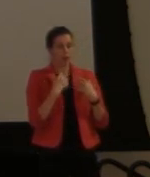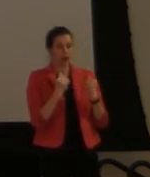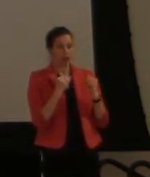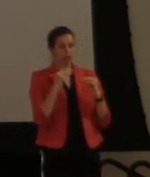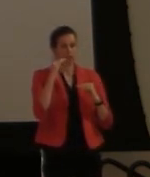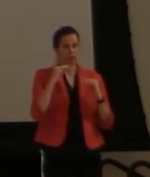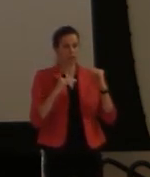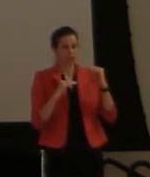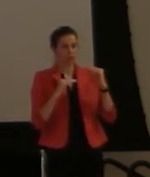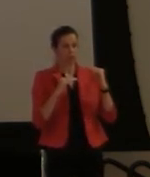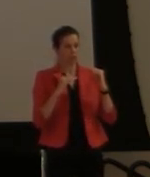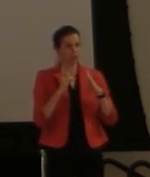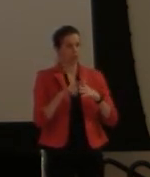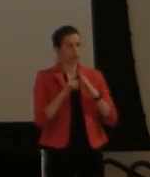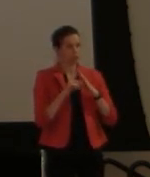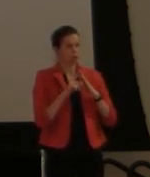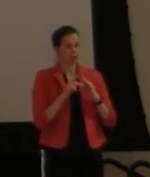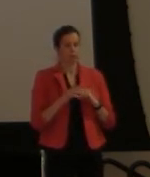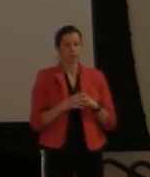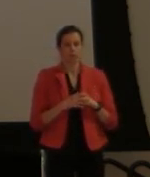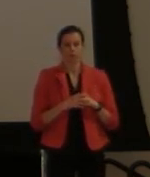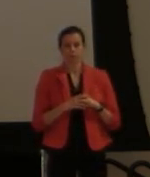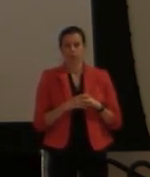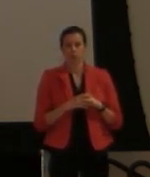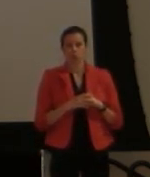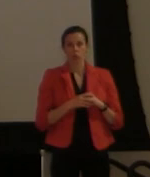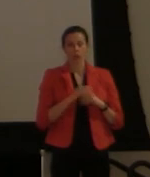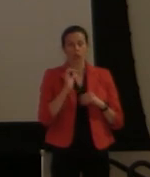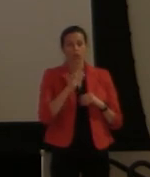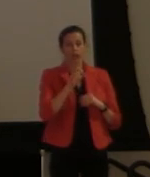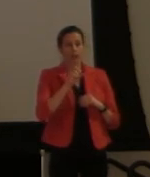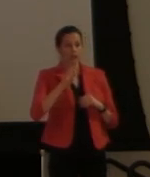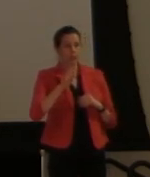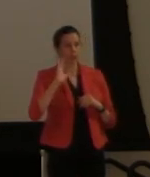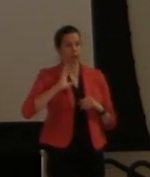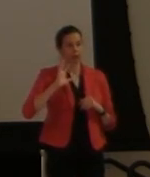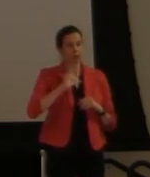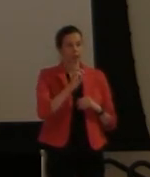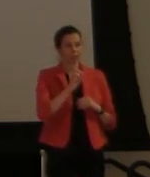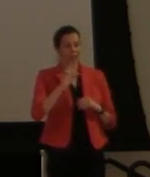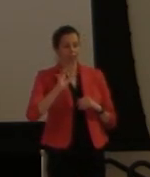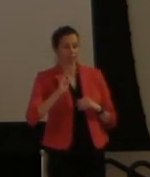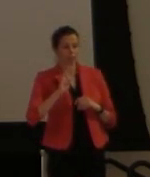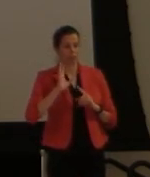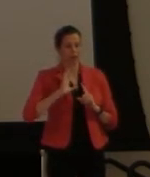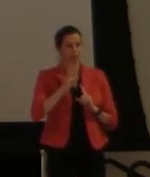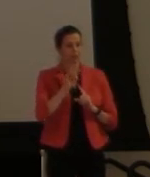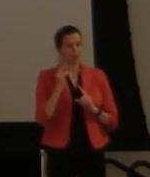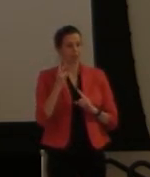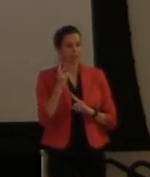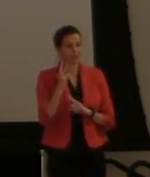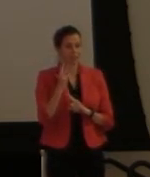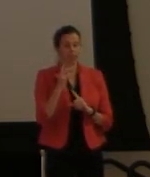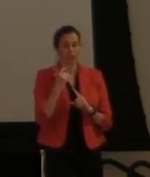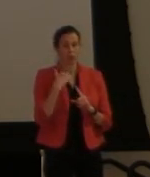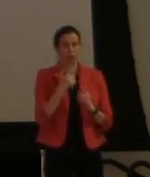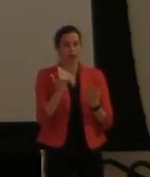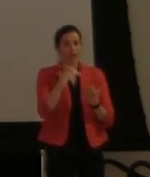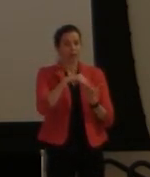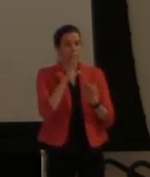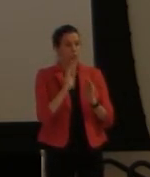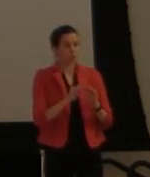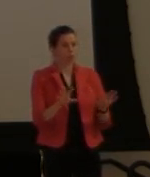and equity started. In the dashboard, in our past dashboard, which was in 2017, and we are going to be releasing